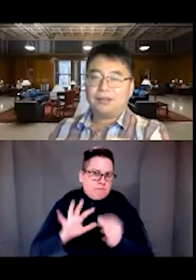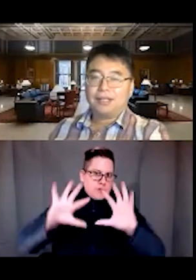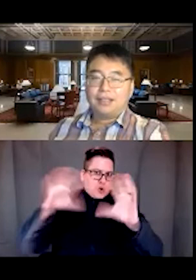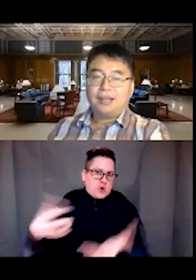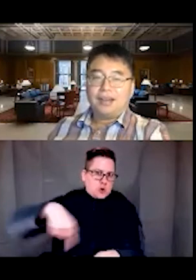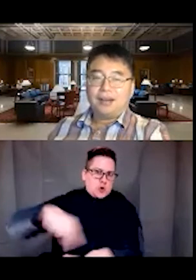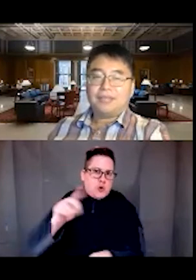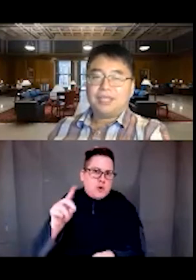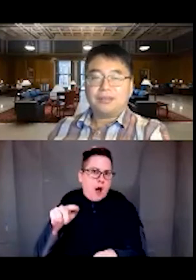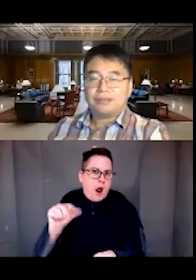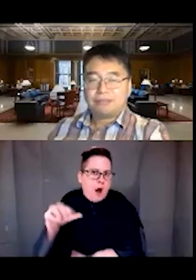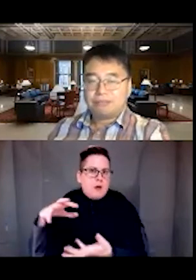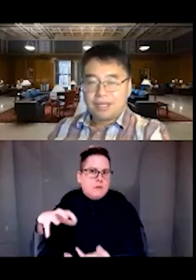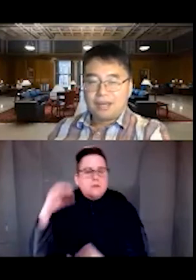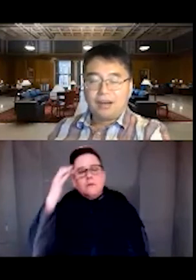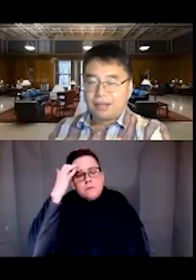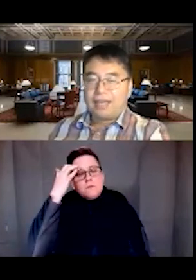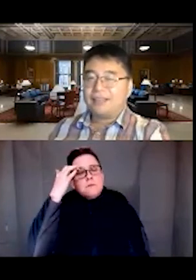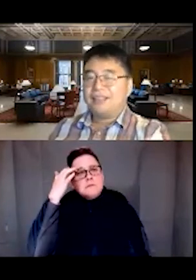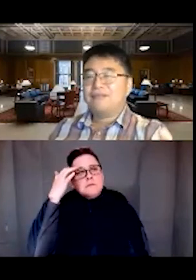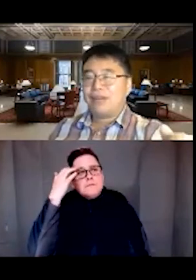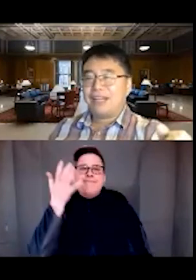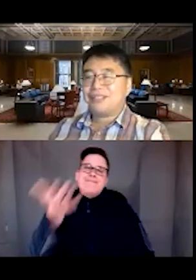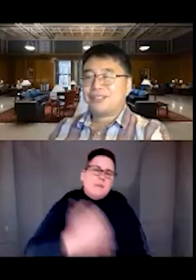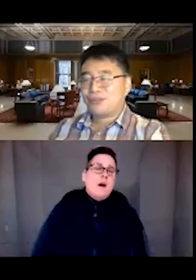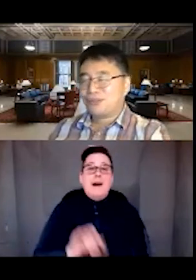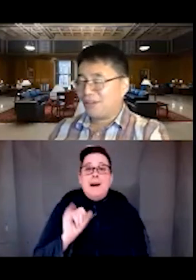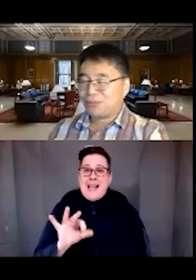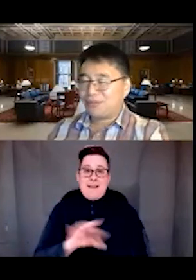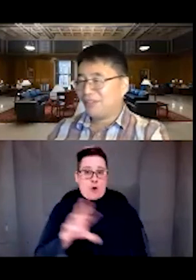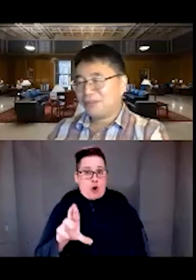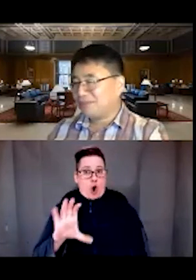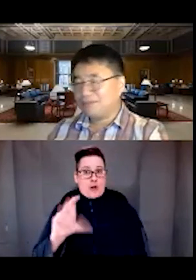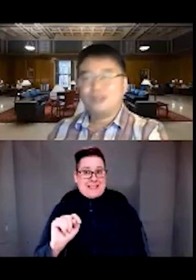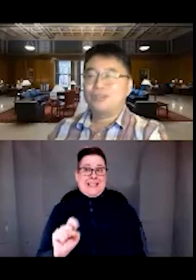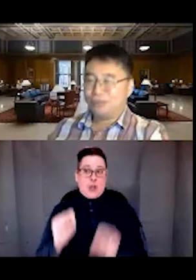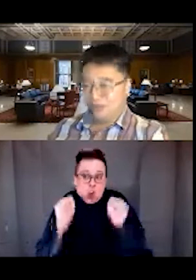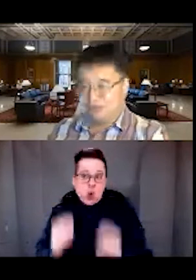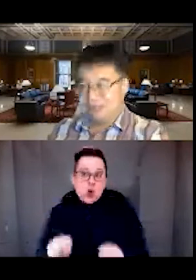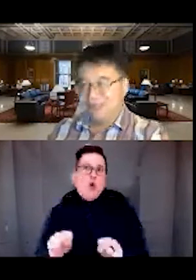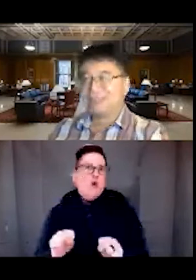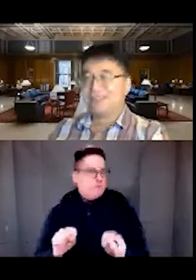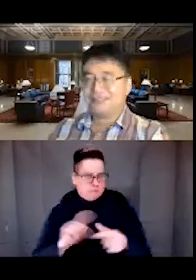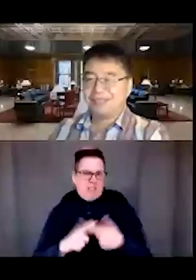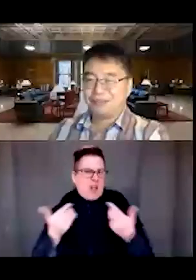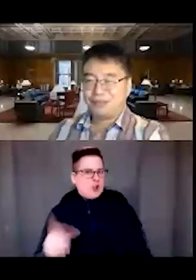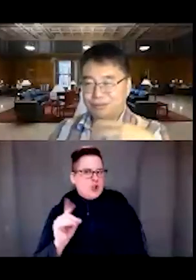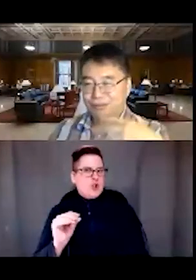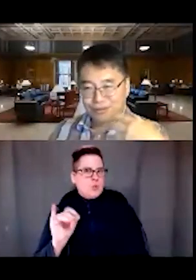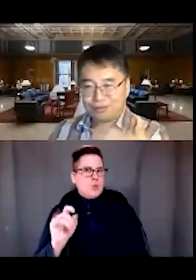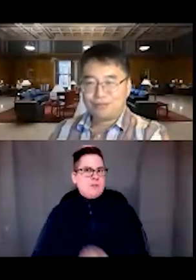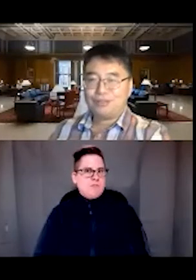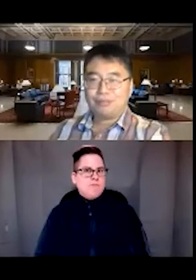So, this is, again, if randomized controlled trials were feasible, you should do it, right? That's, you